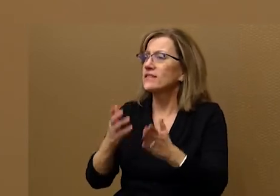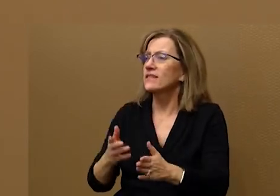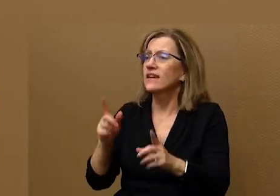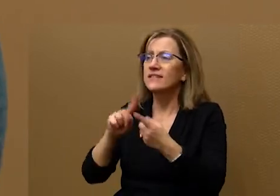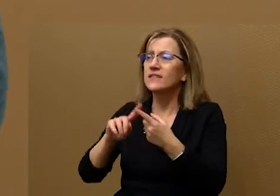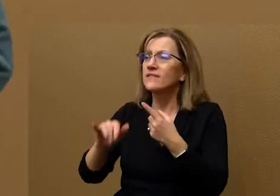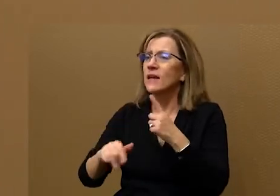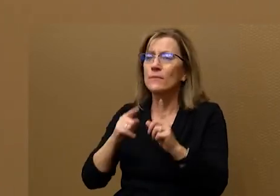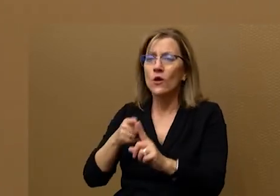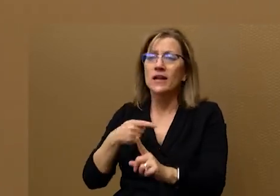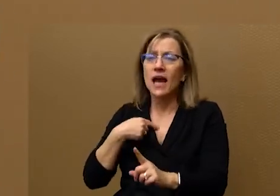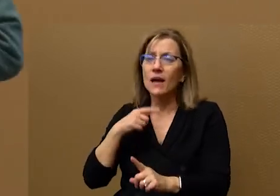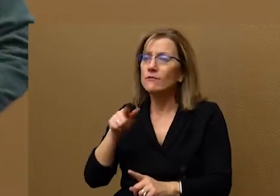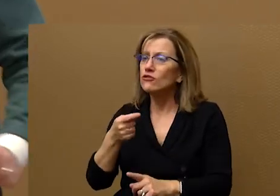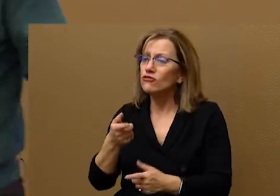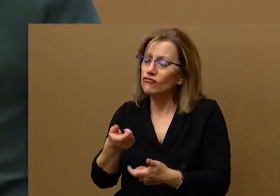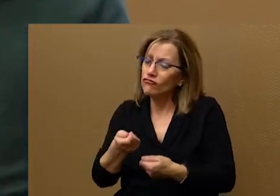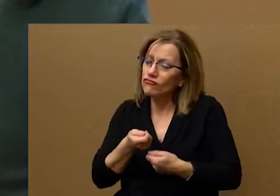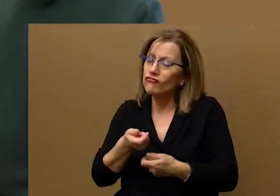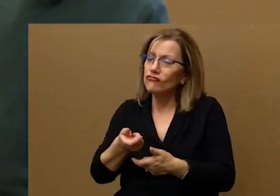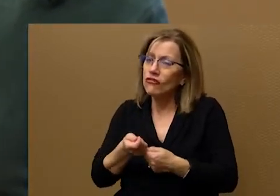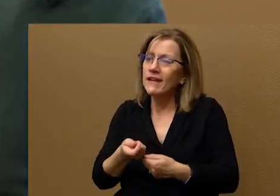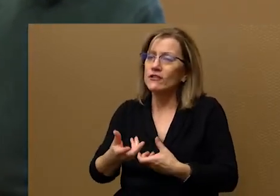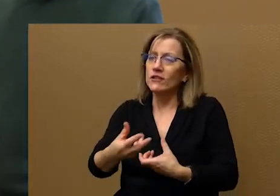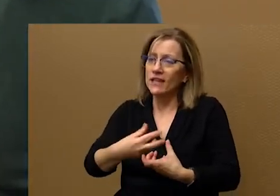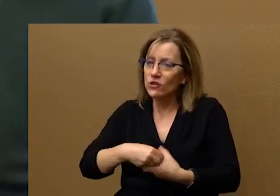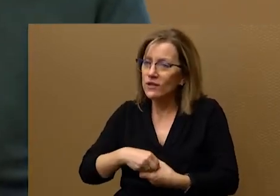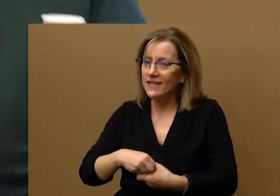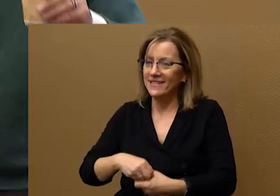in. The pre-therapy.